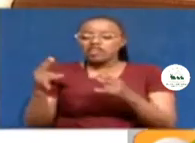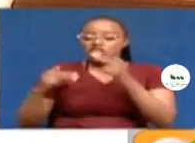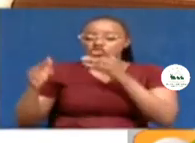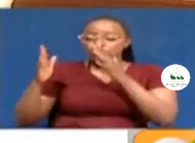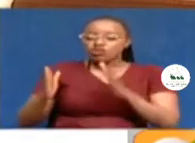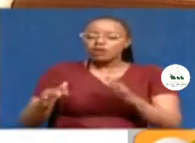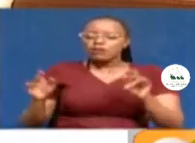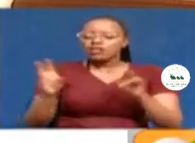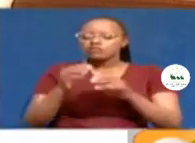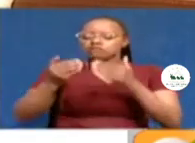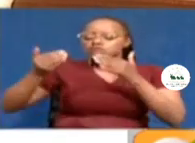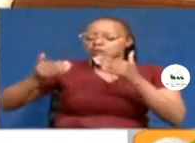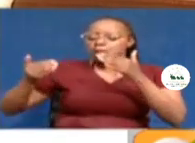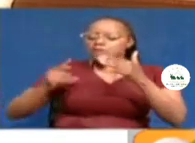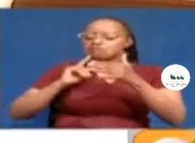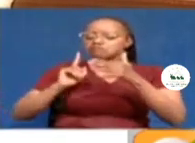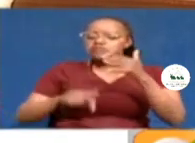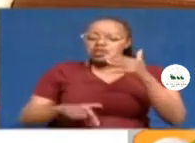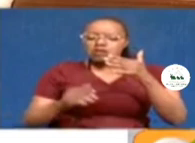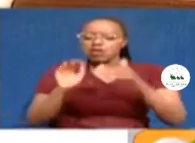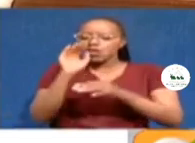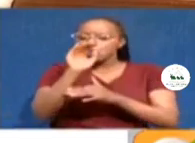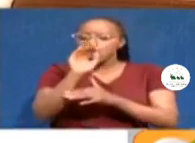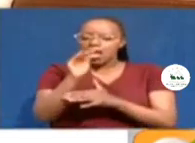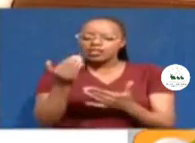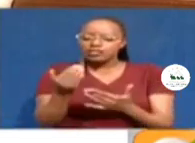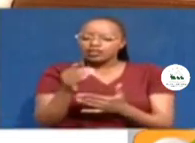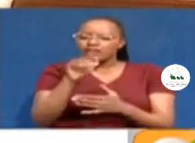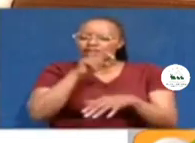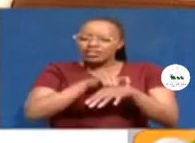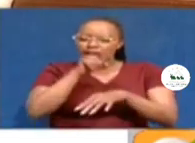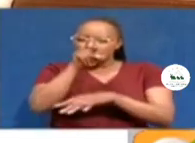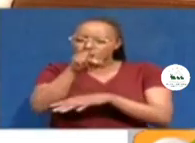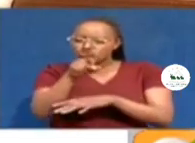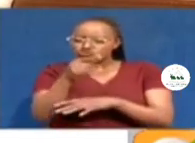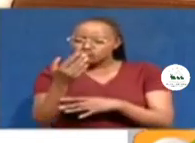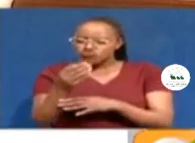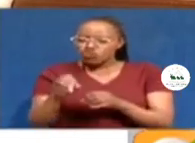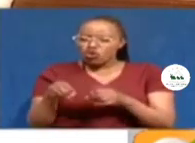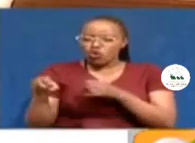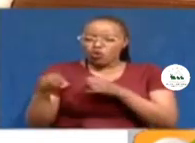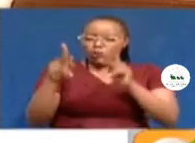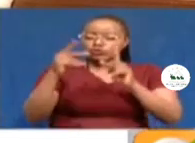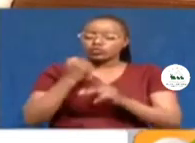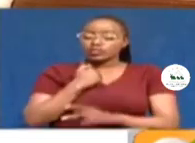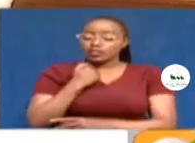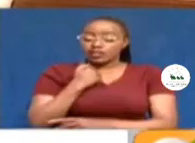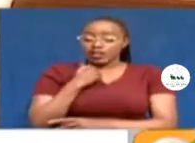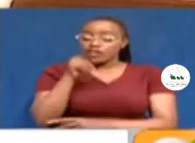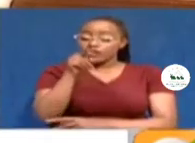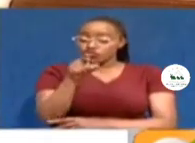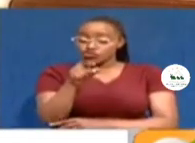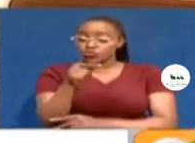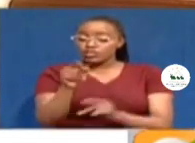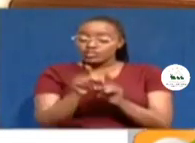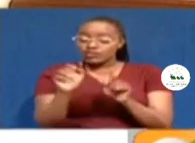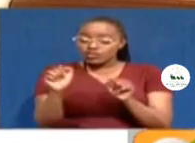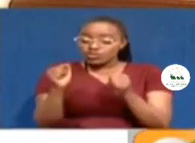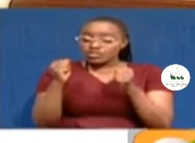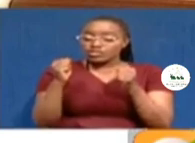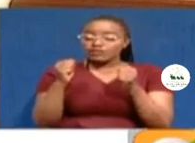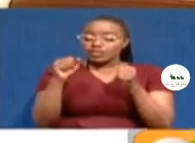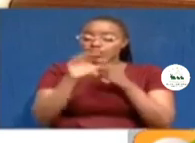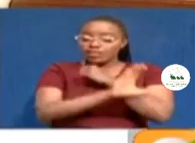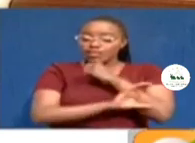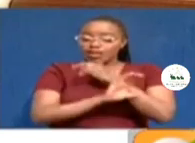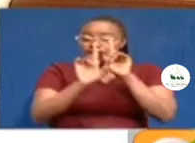Historians will be looking back and they will ask, when you had the chance, did you secure the